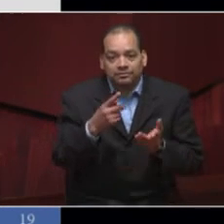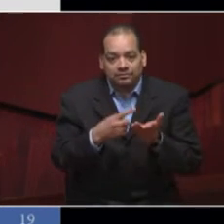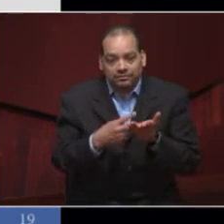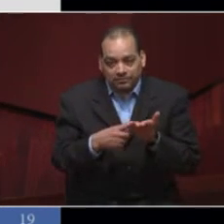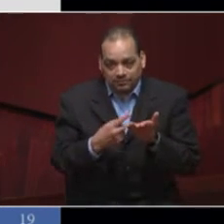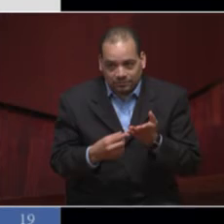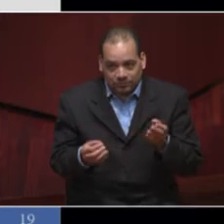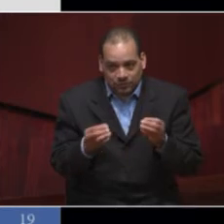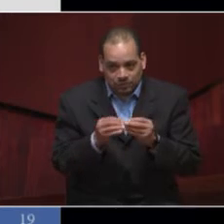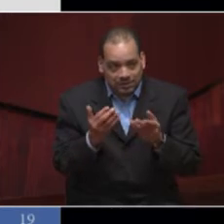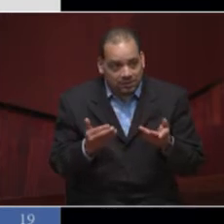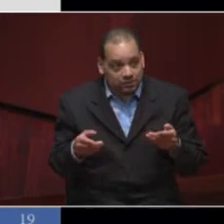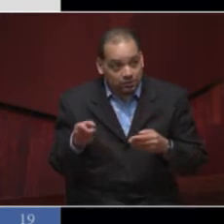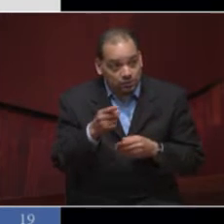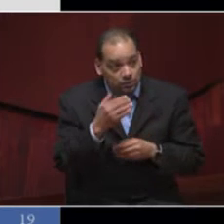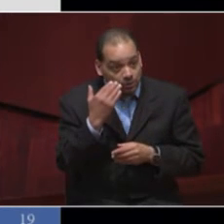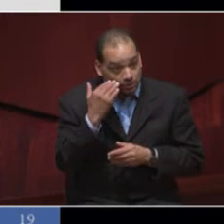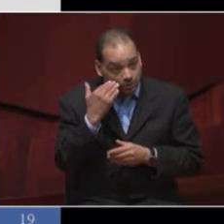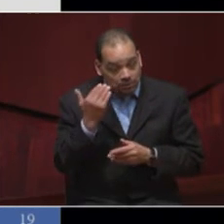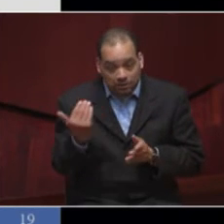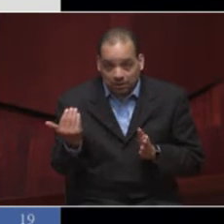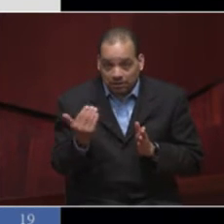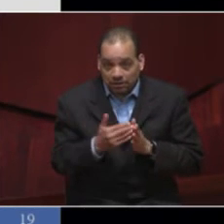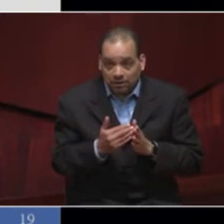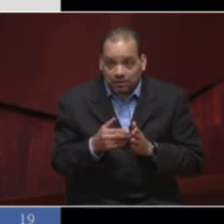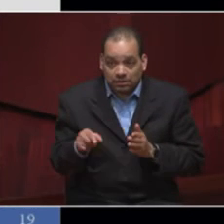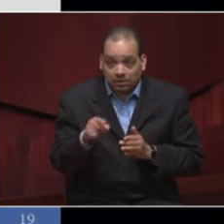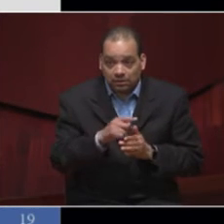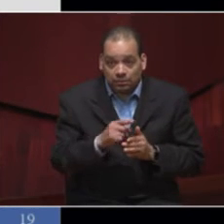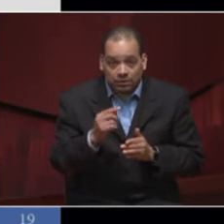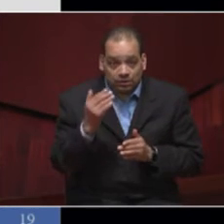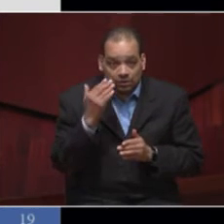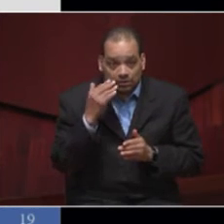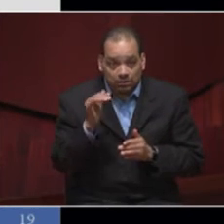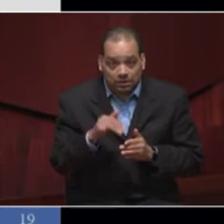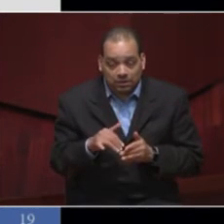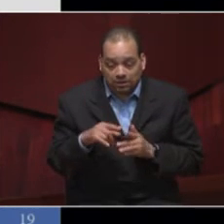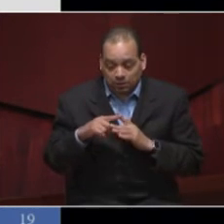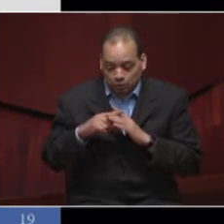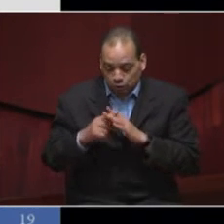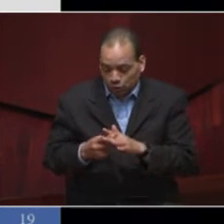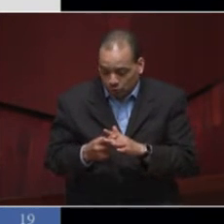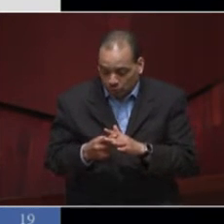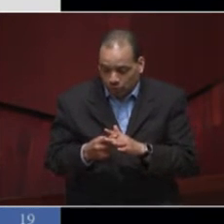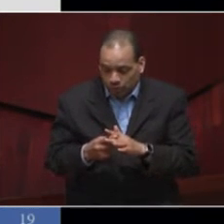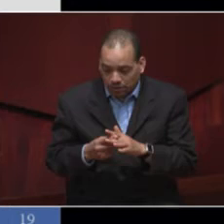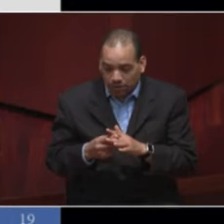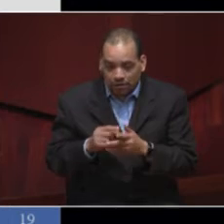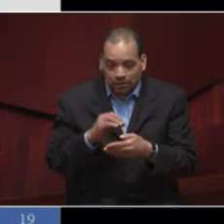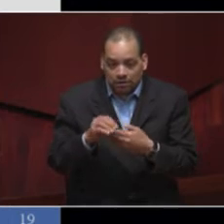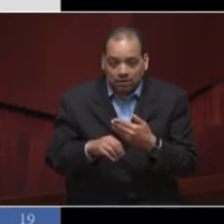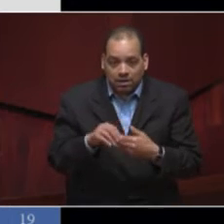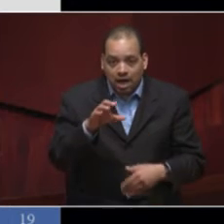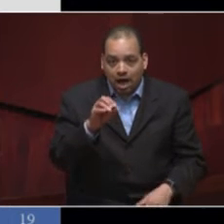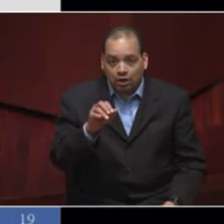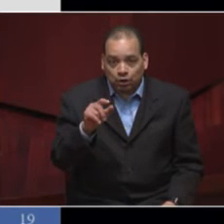some reminders. Again, we all know that beginning in October